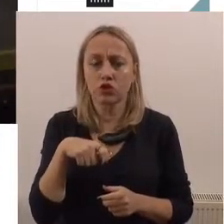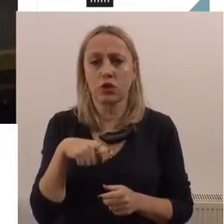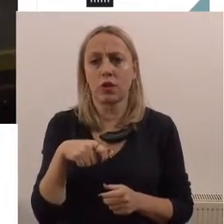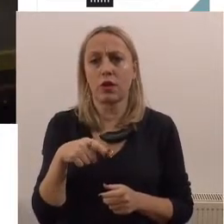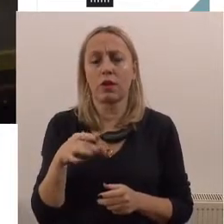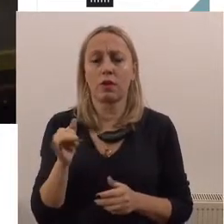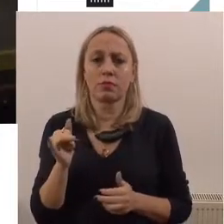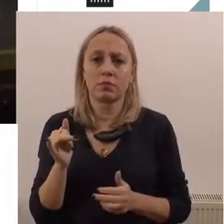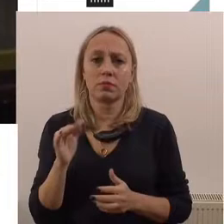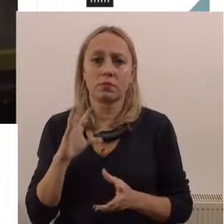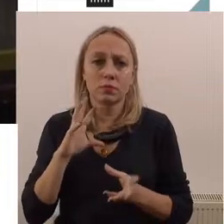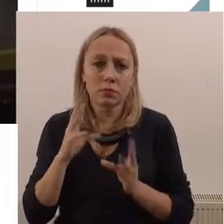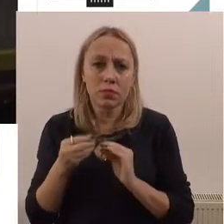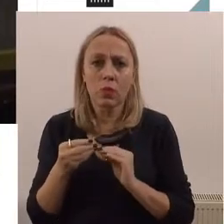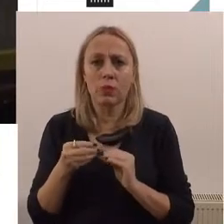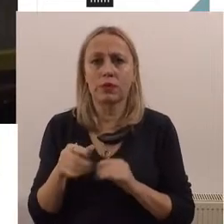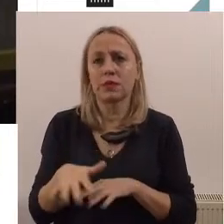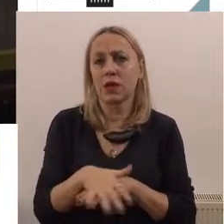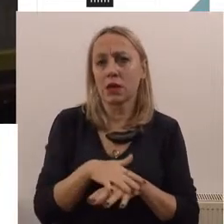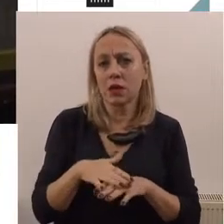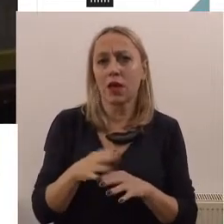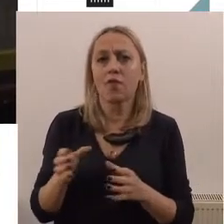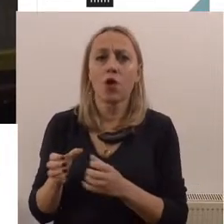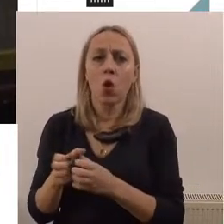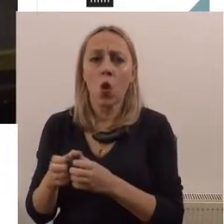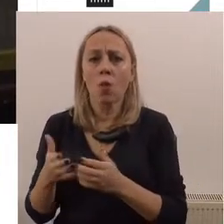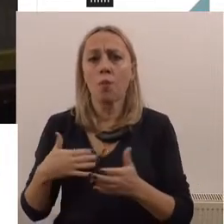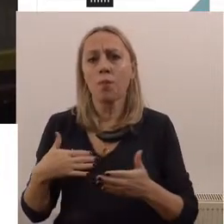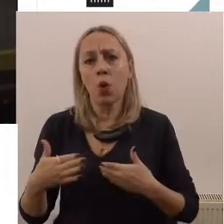expert for building ethical environment